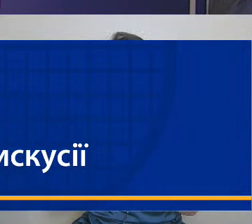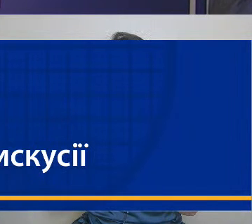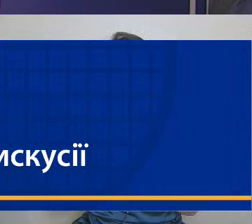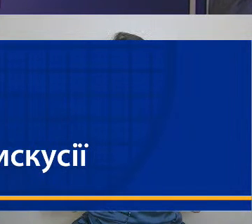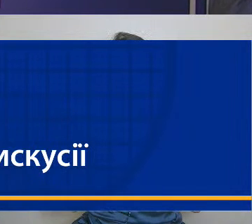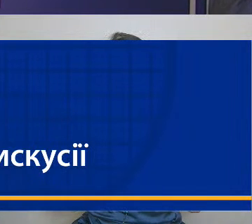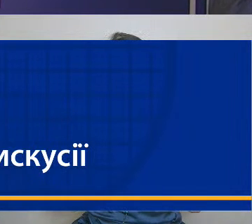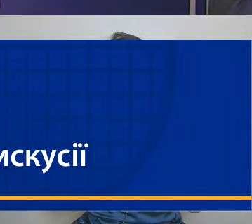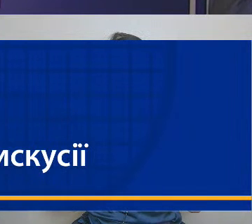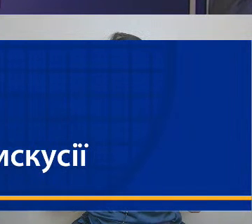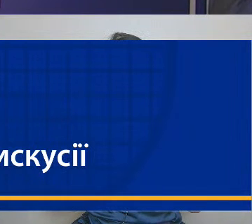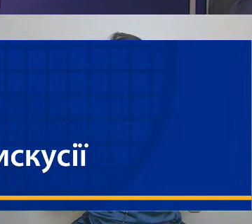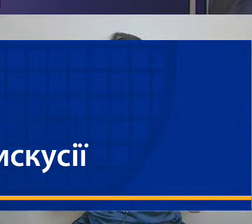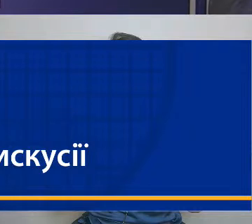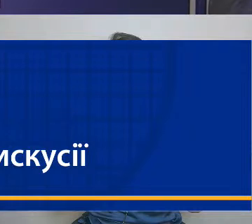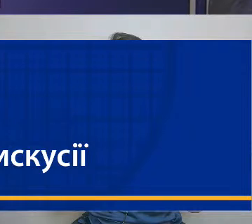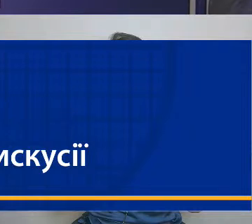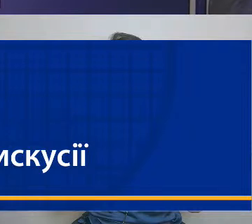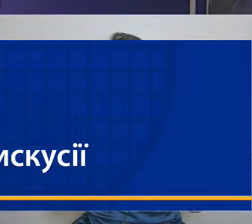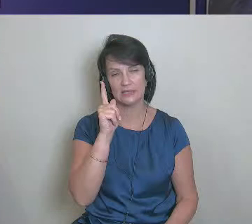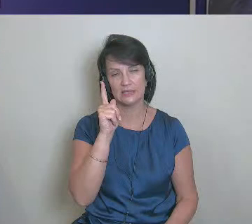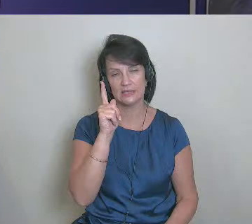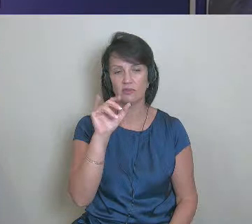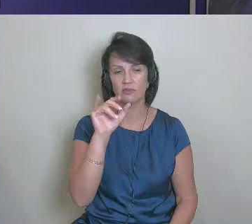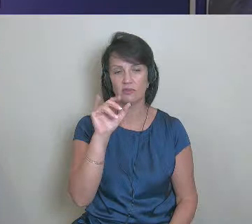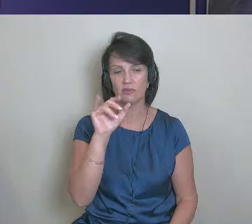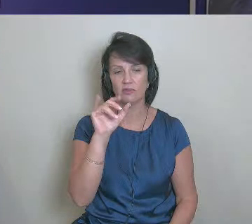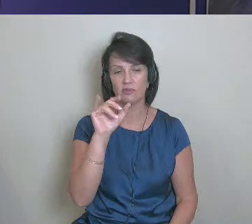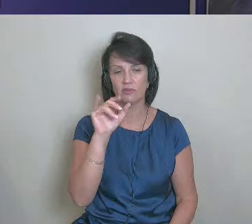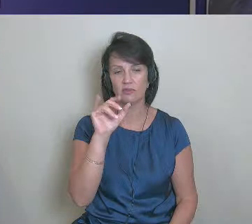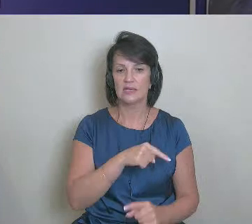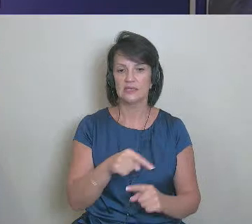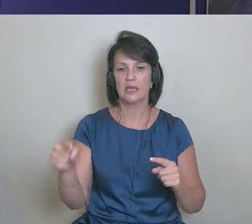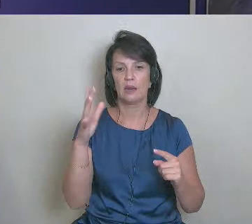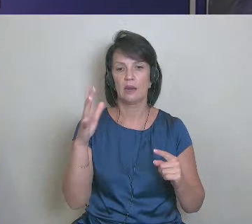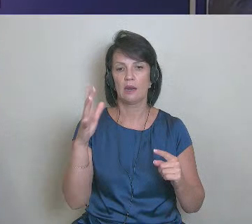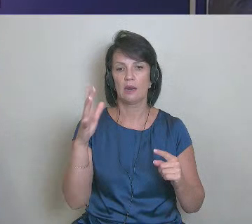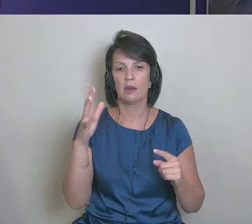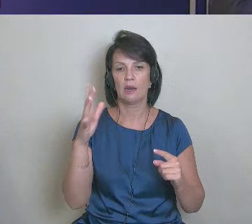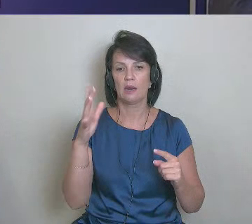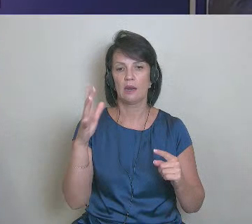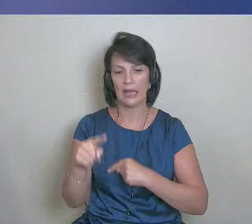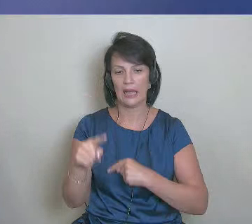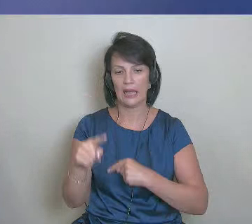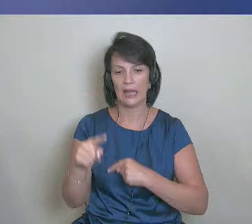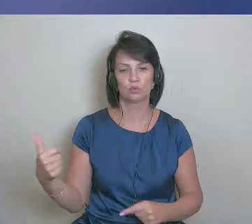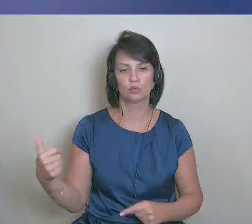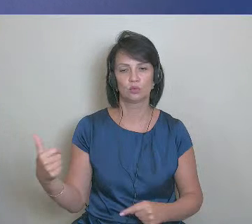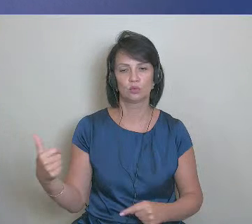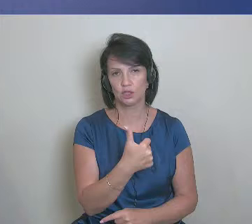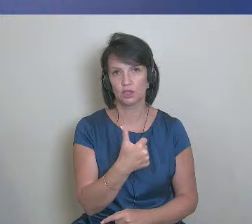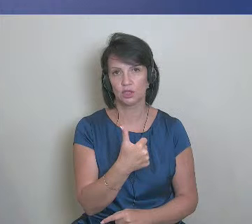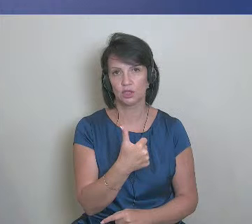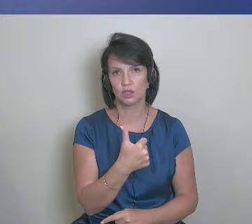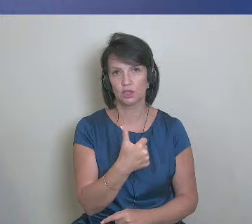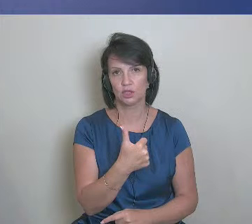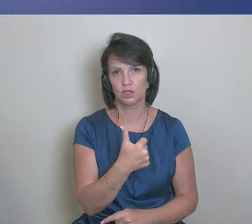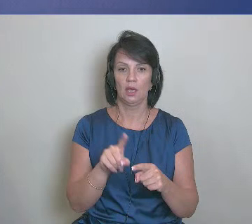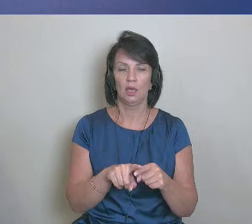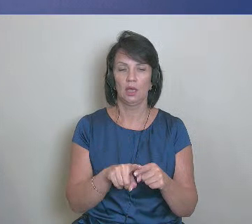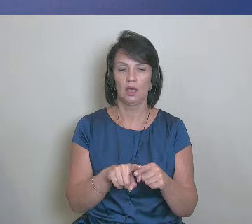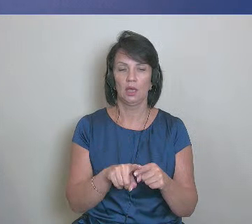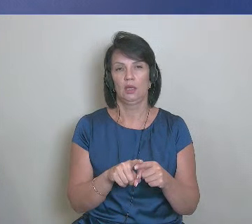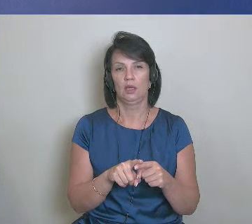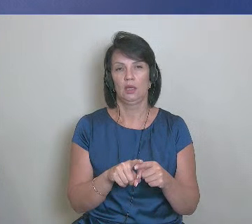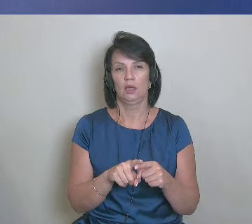Tentatively, we are going to have the next webinar on Friday. And next week we'll continue with